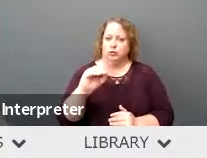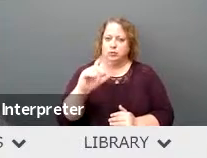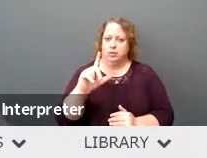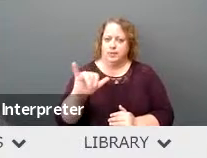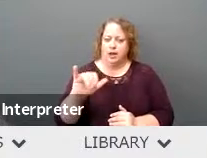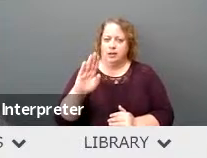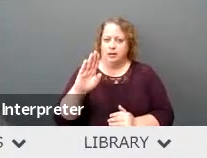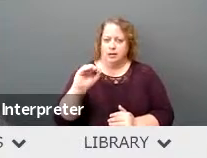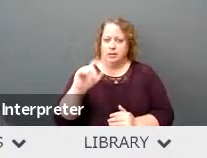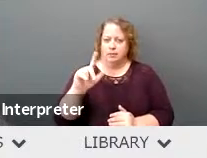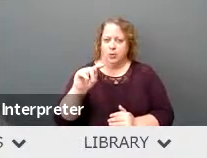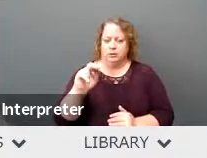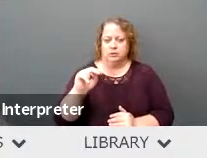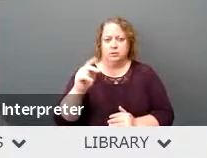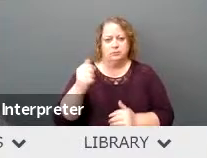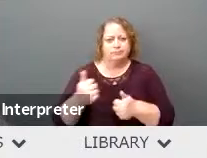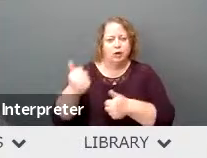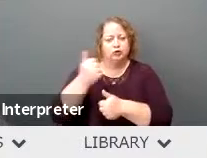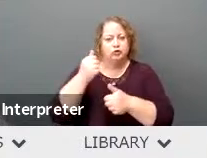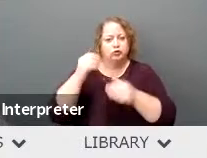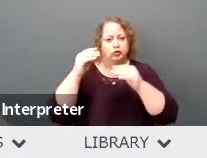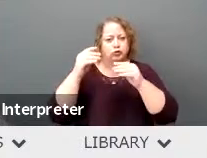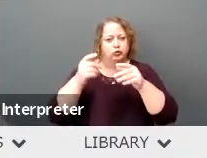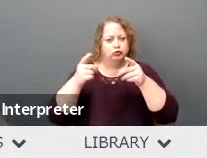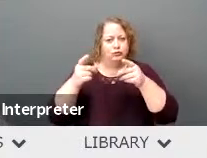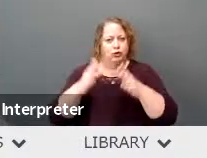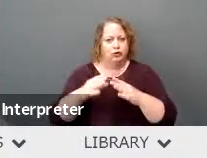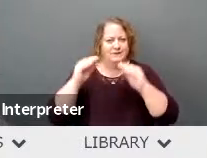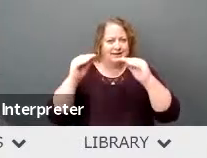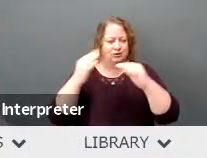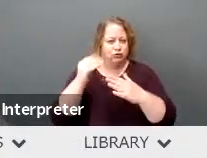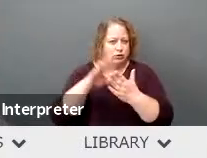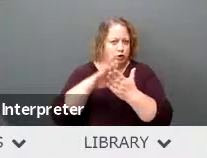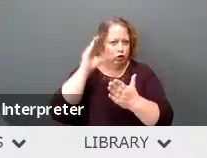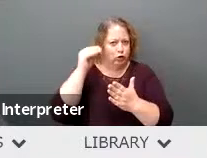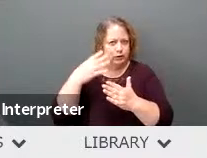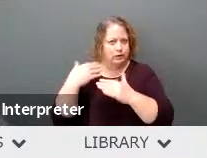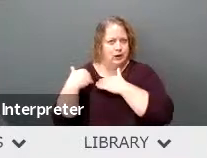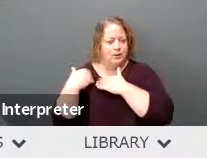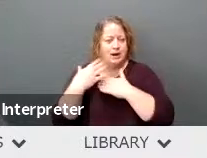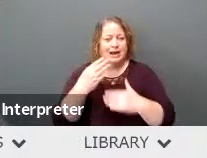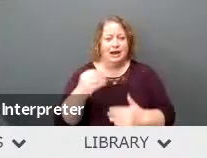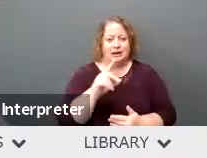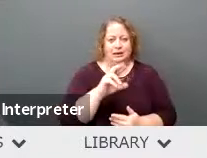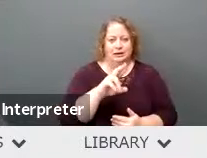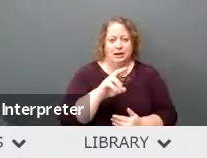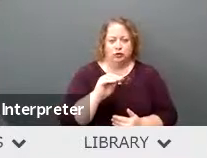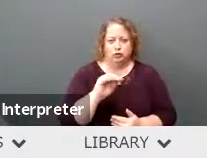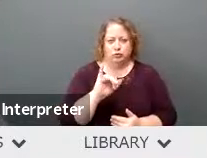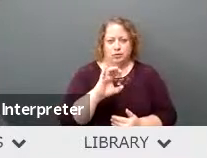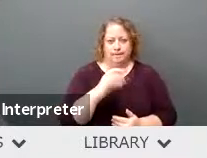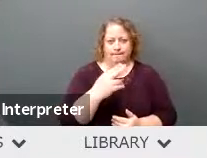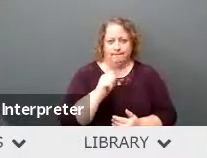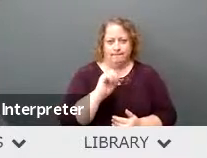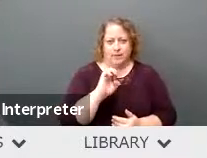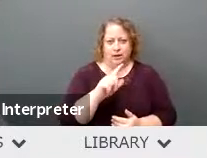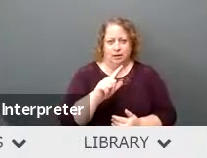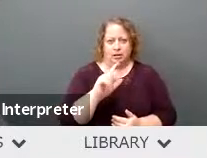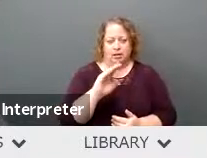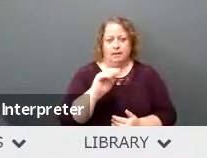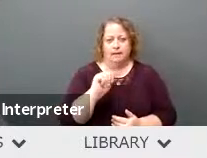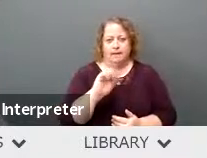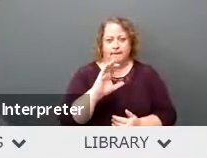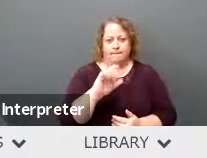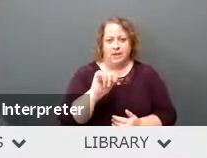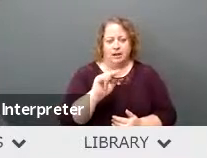our Executive Director of Teaching and Learning and Accountability. And we have Dr. Michael Macklin, who is our Director